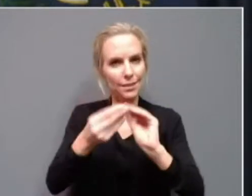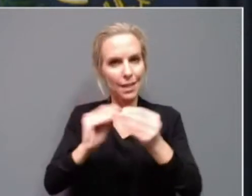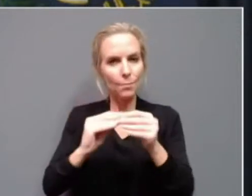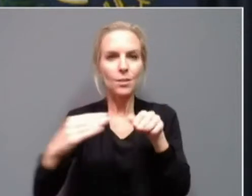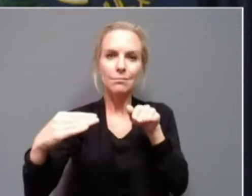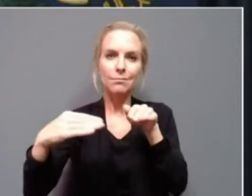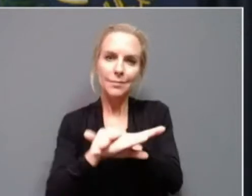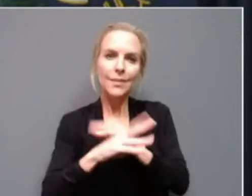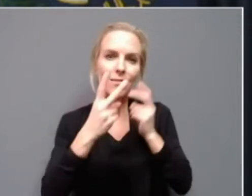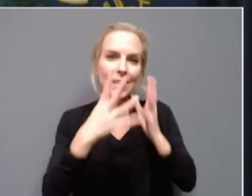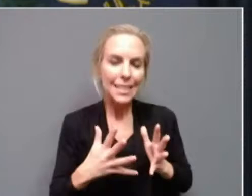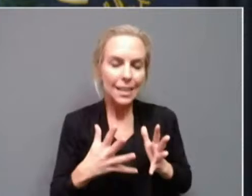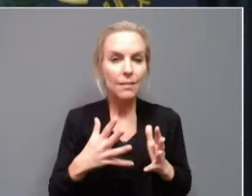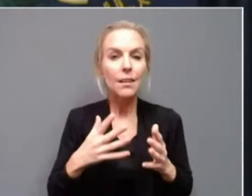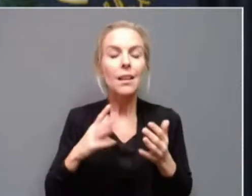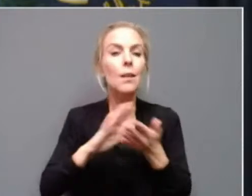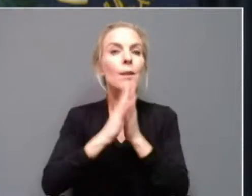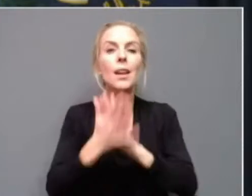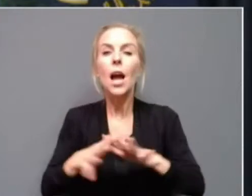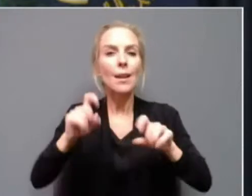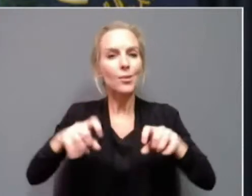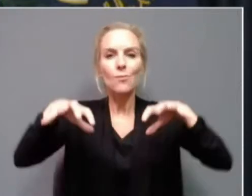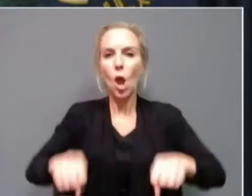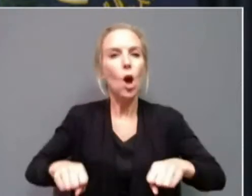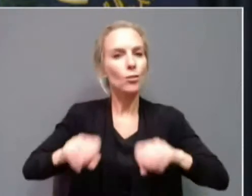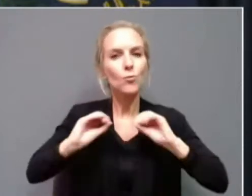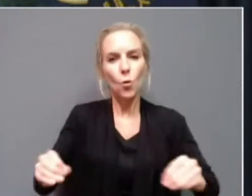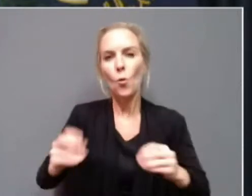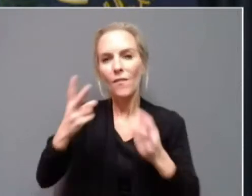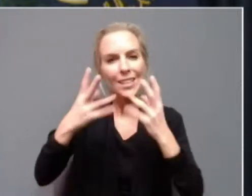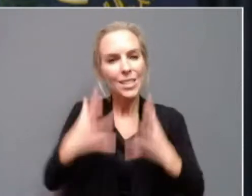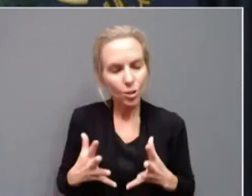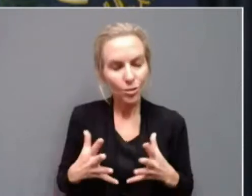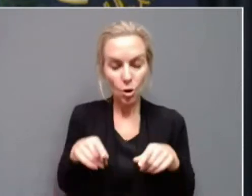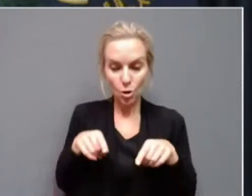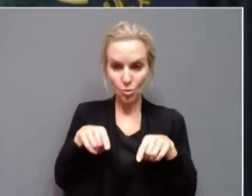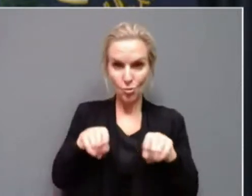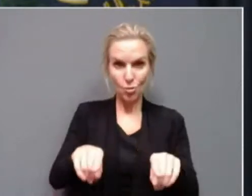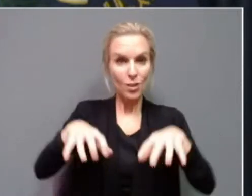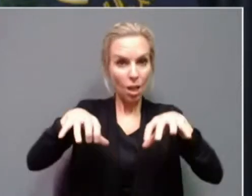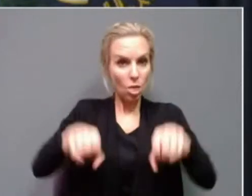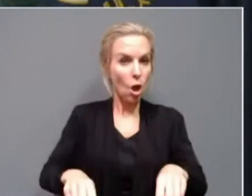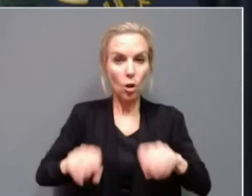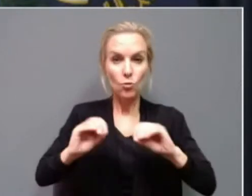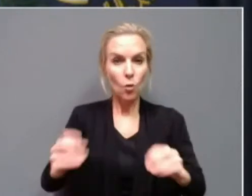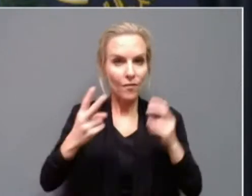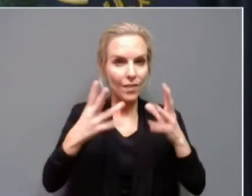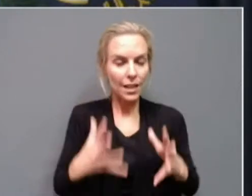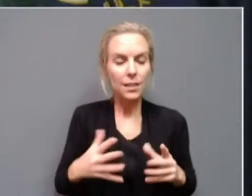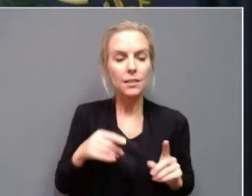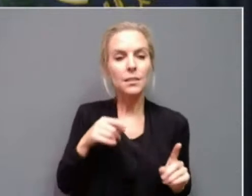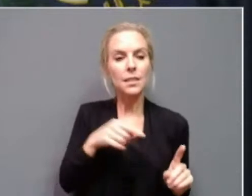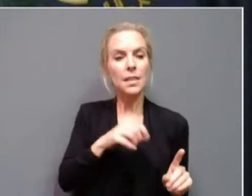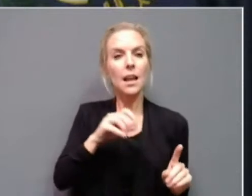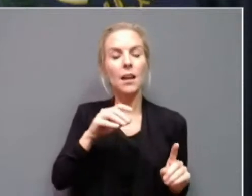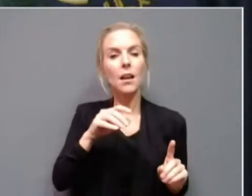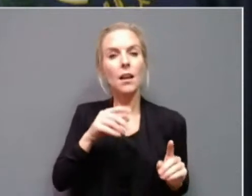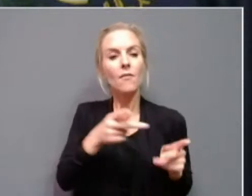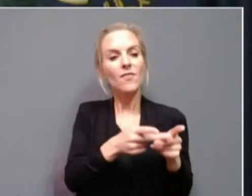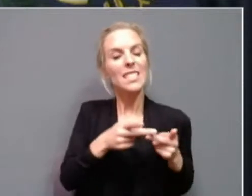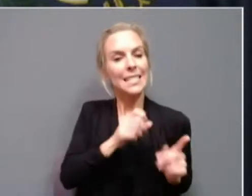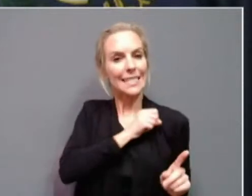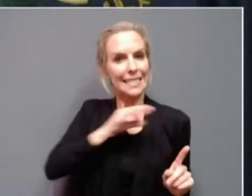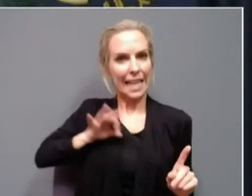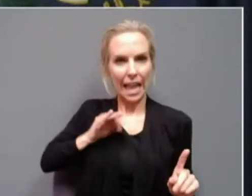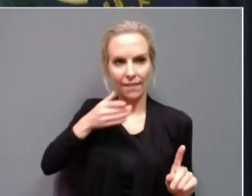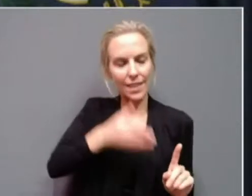facility totally down. And all during this time, our facility staff bravely held the